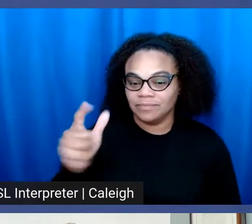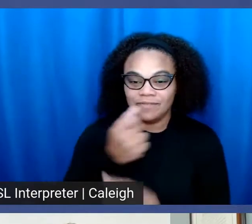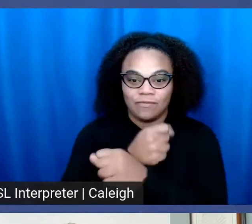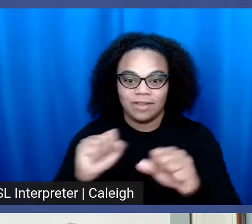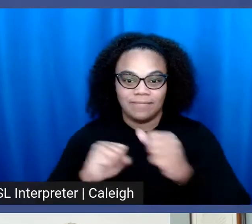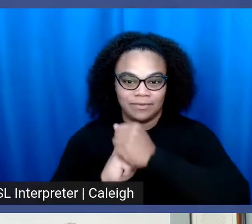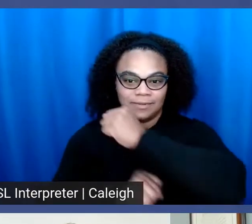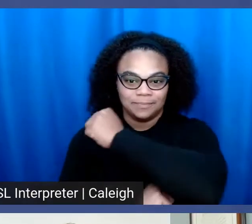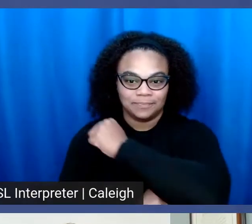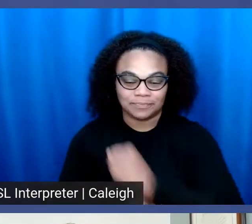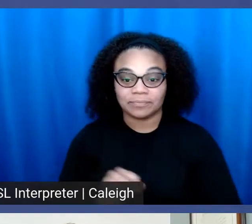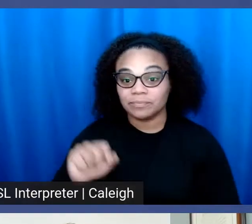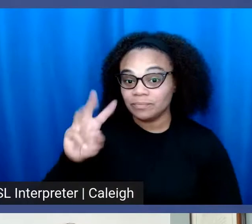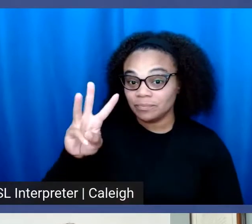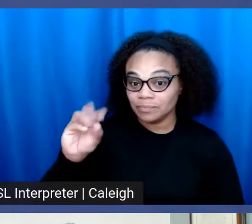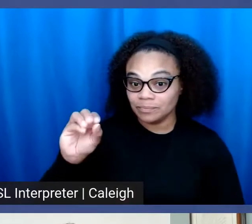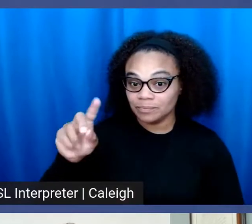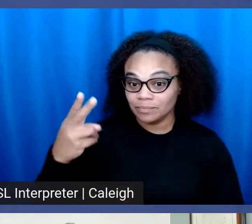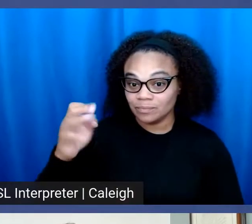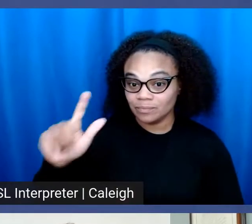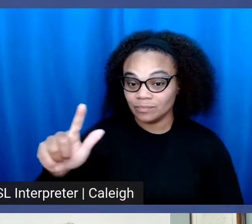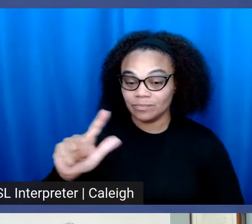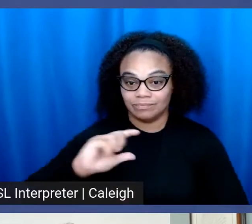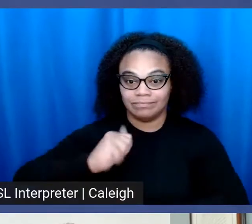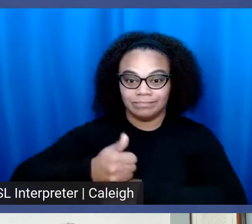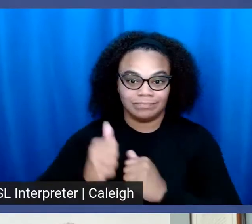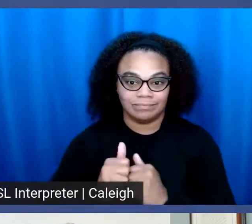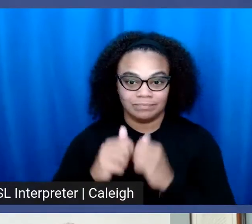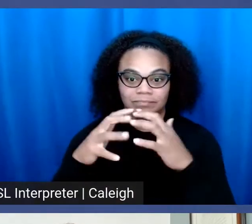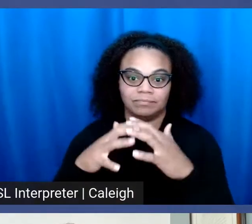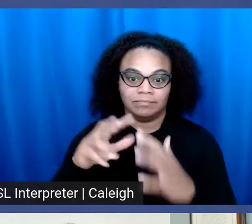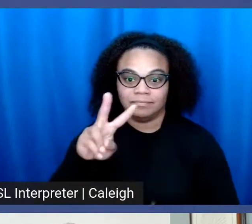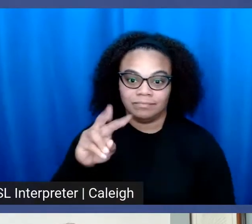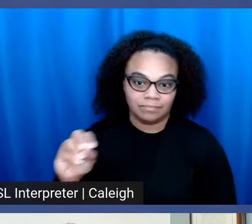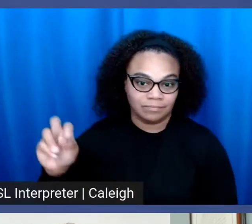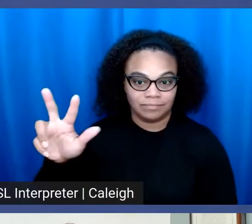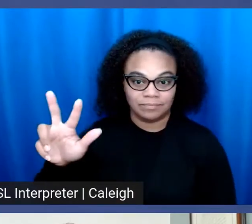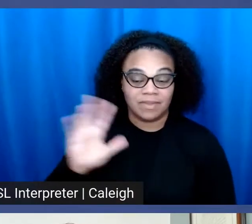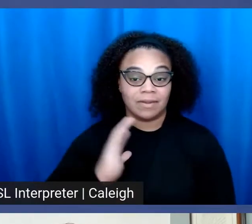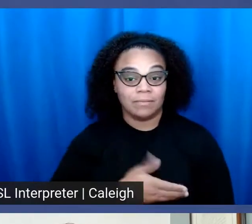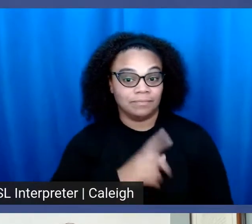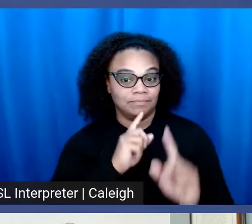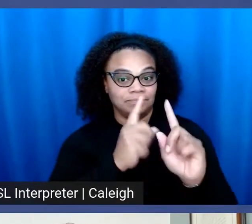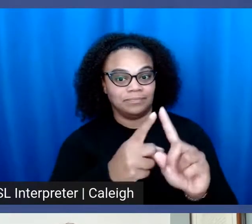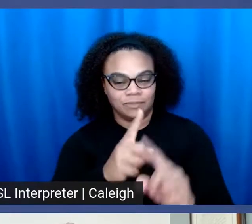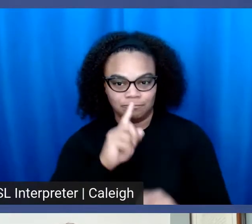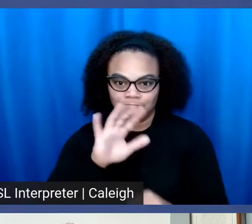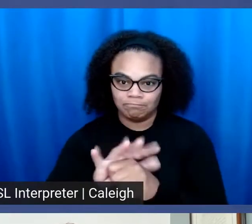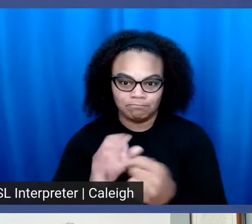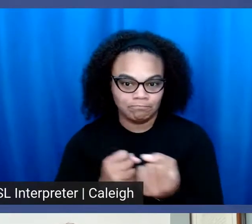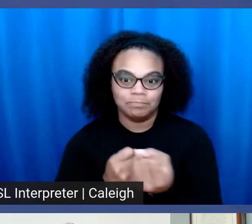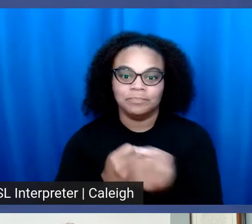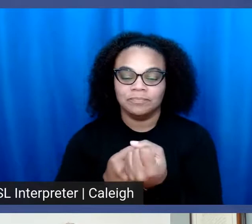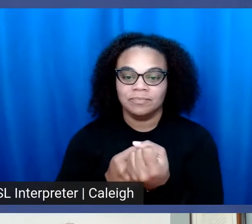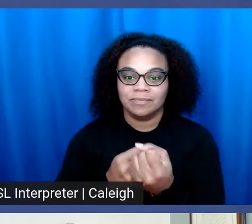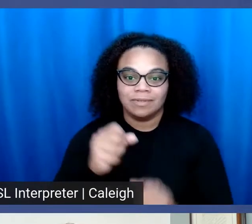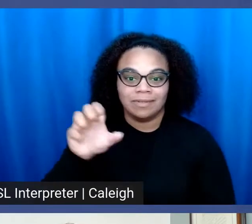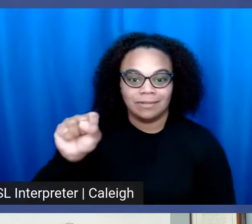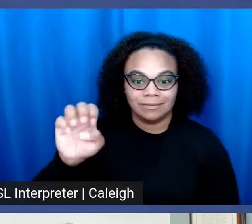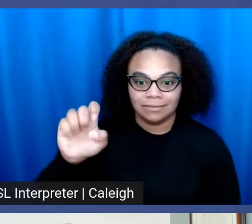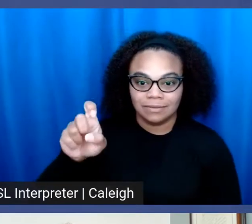Woodhull was founded in 2003, and our mission is to affirm sexual freedom as a fundamental human